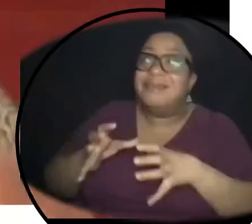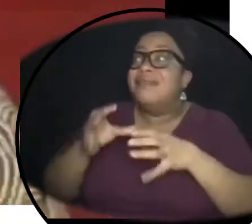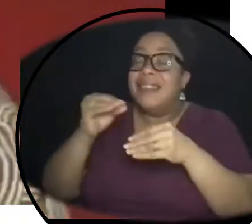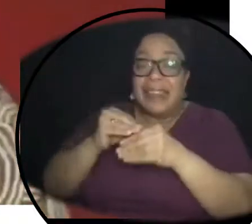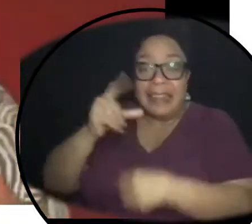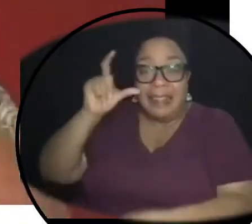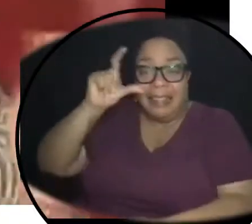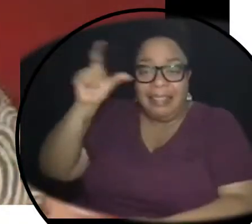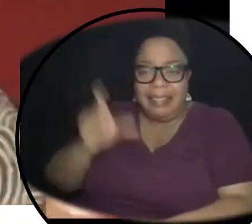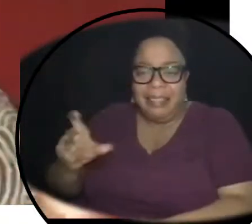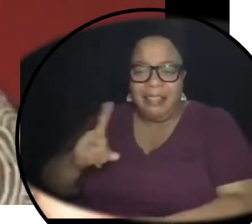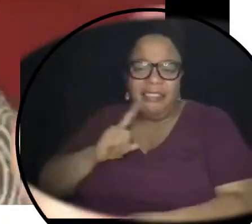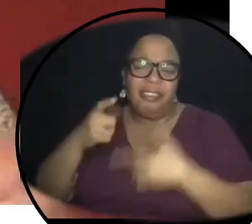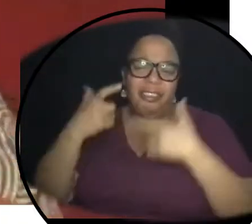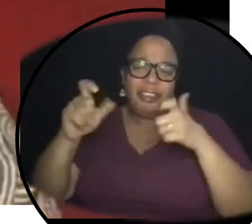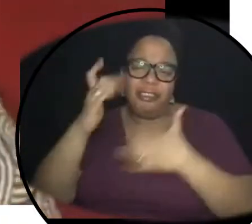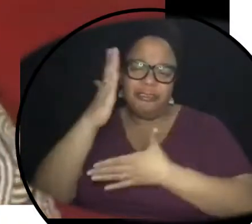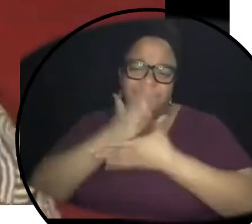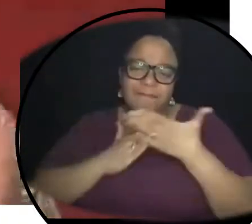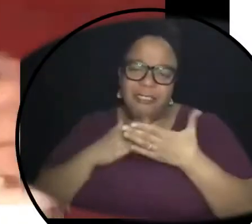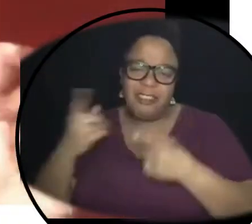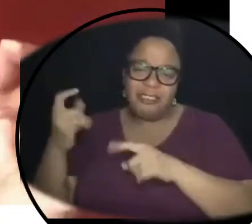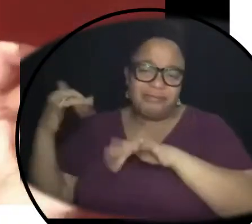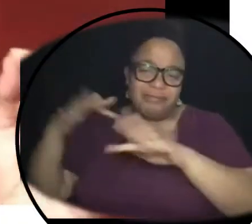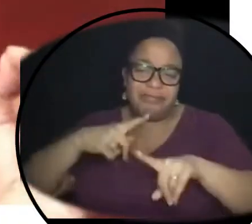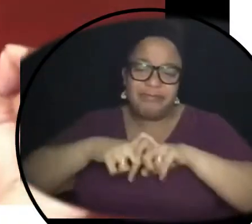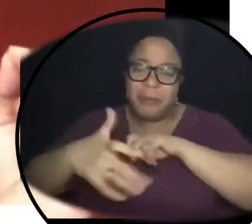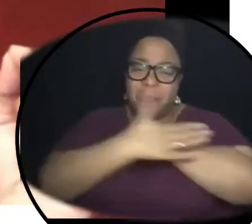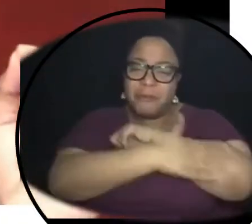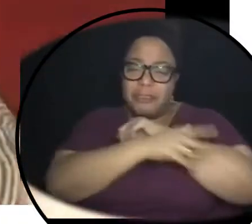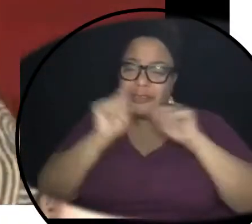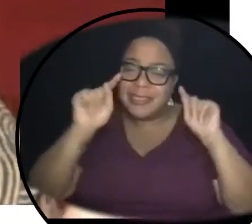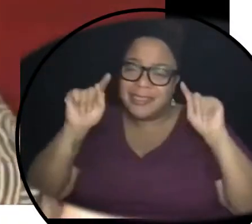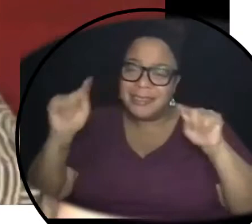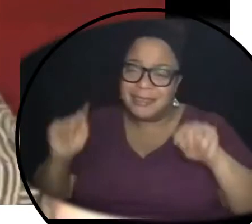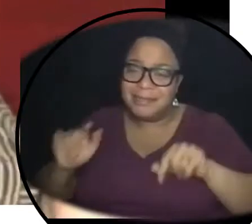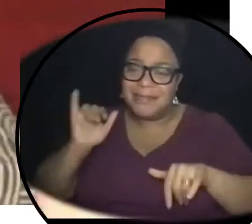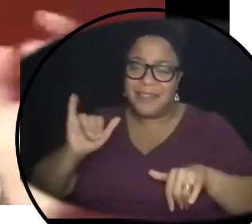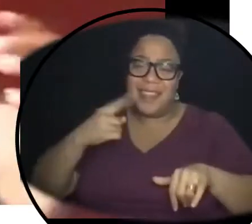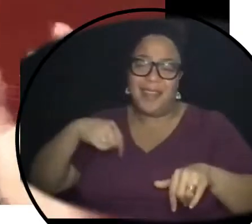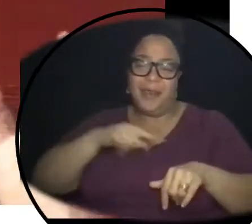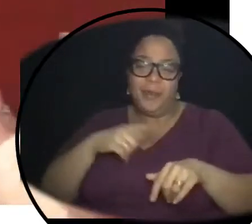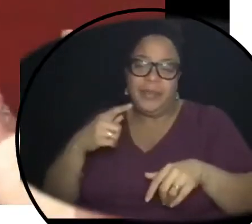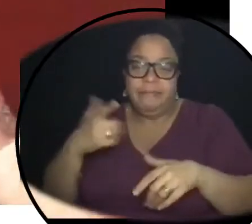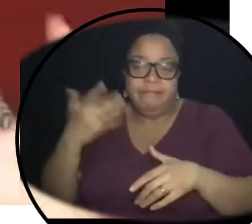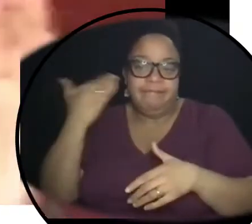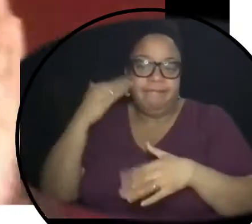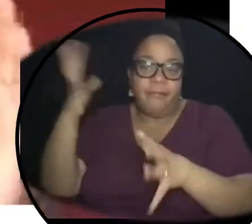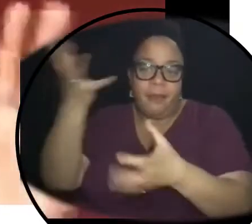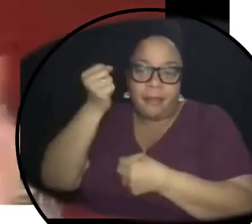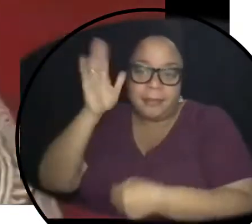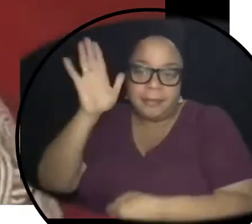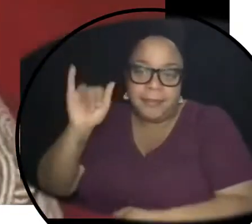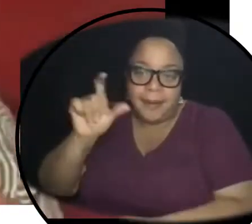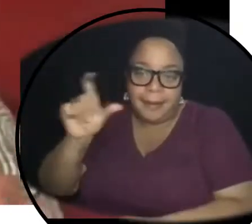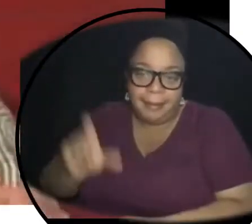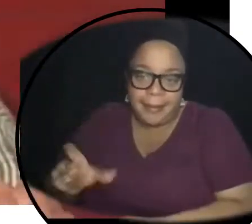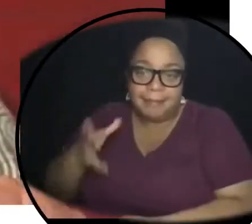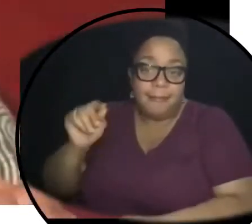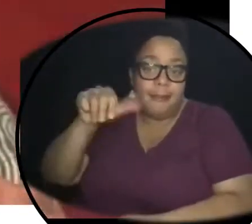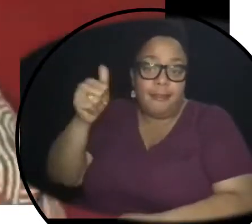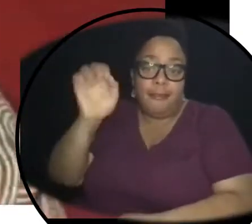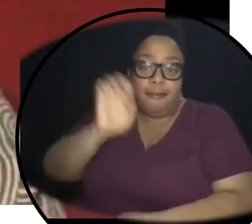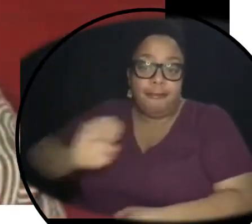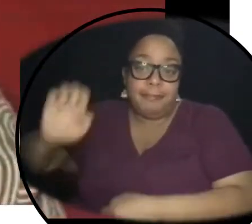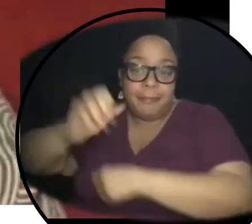The exploitation of migrants and the destruction of Black lives are global